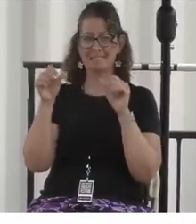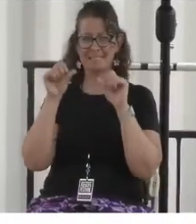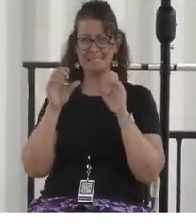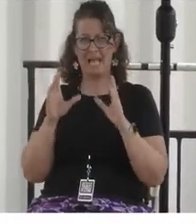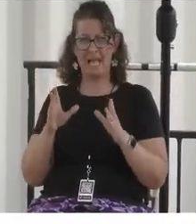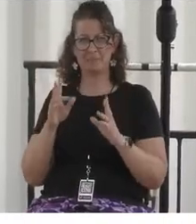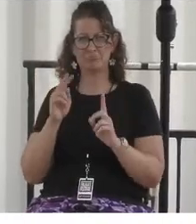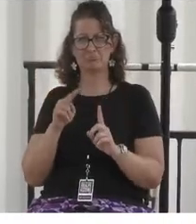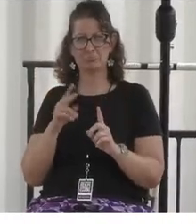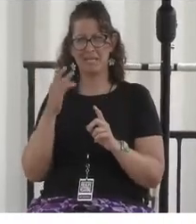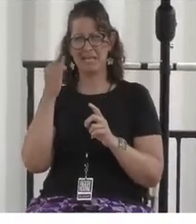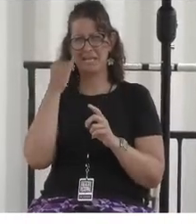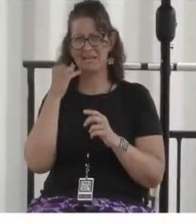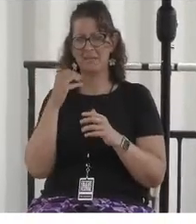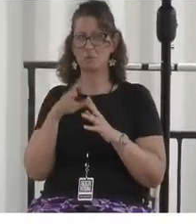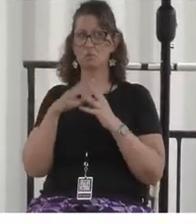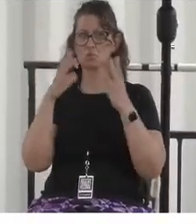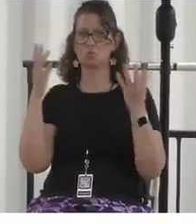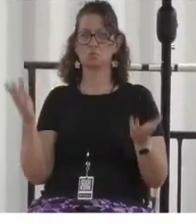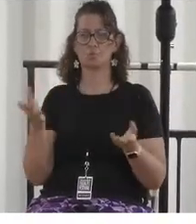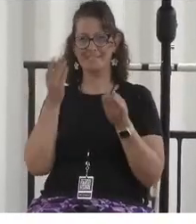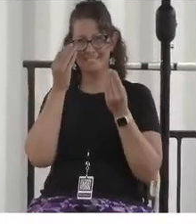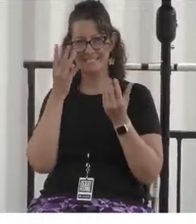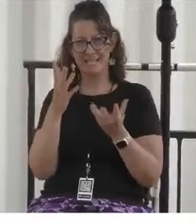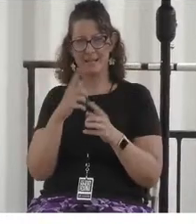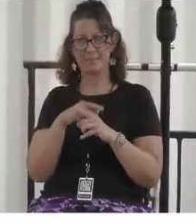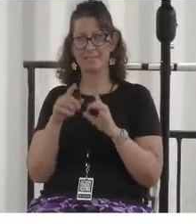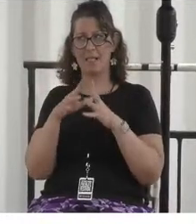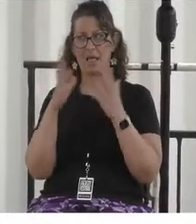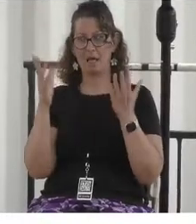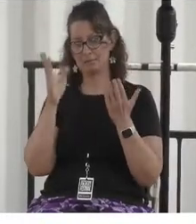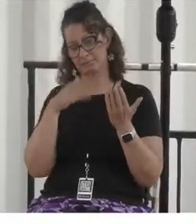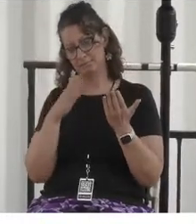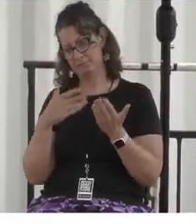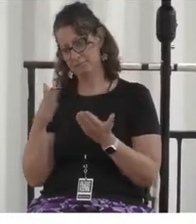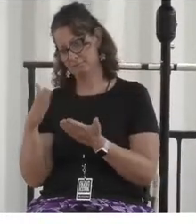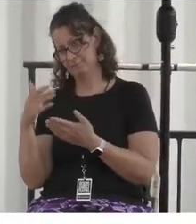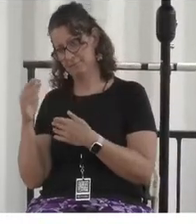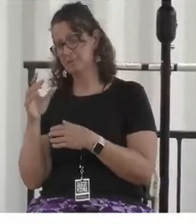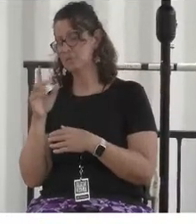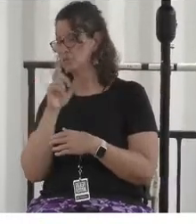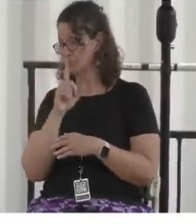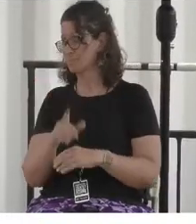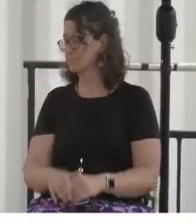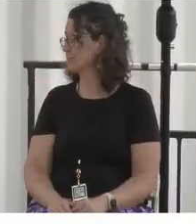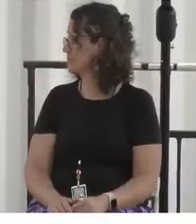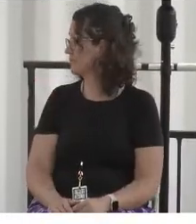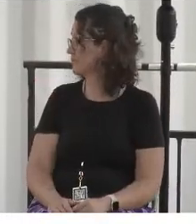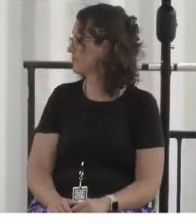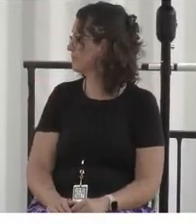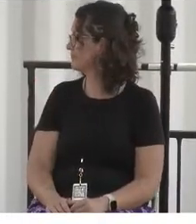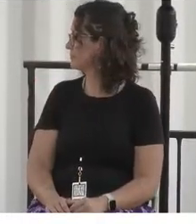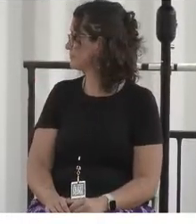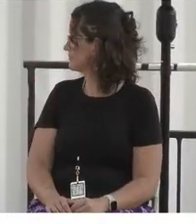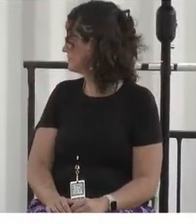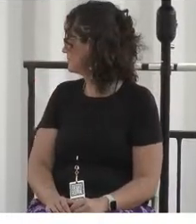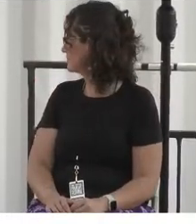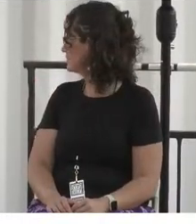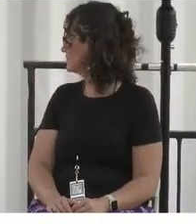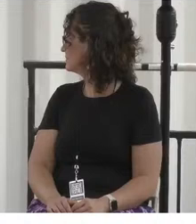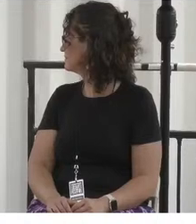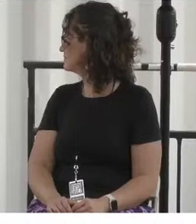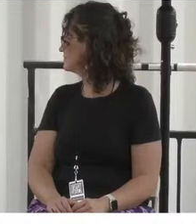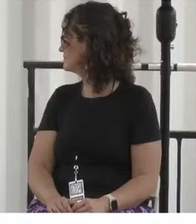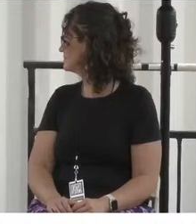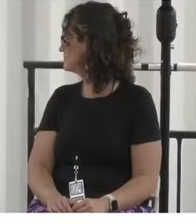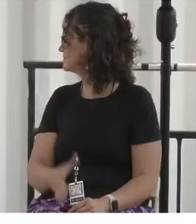standpoint, too much data, but it is a lot to go through, for sure. Just to add to that.